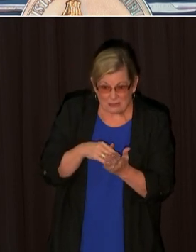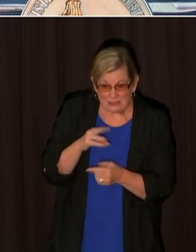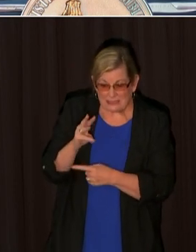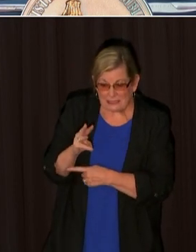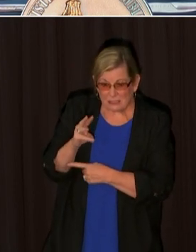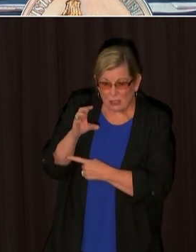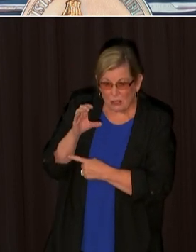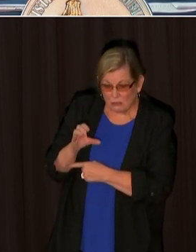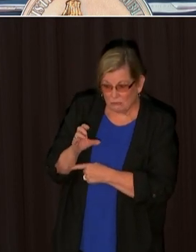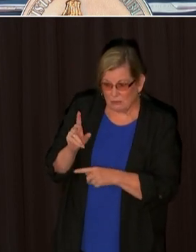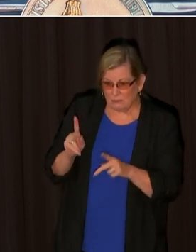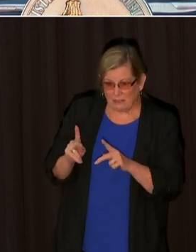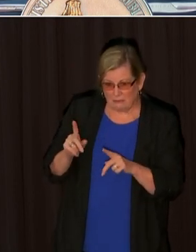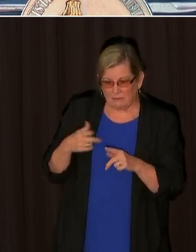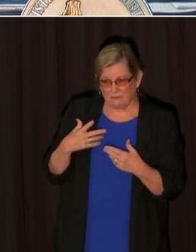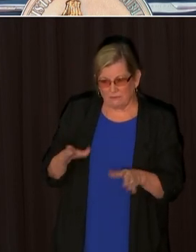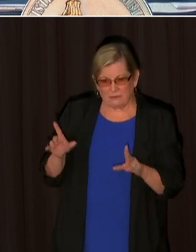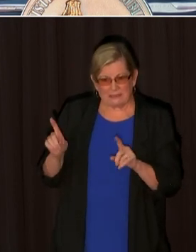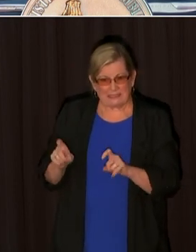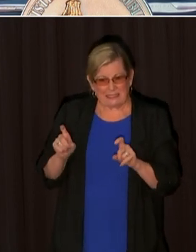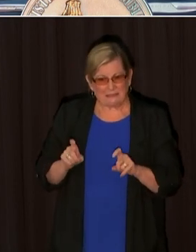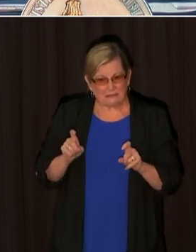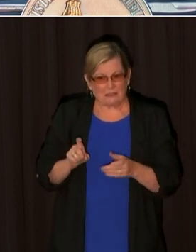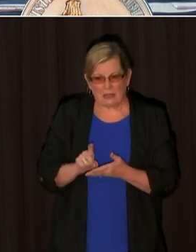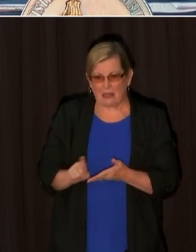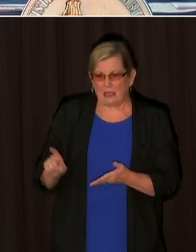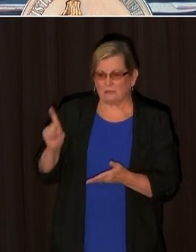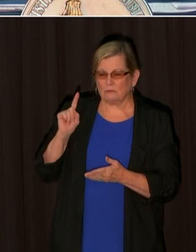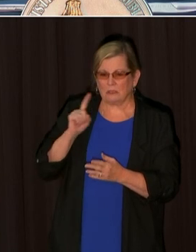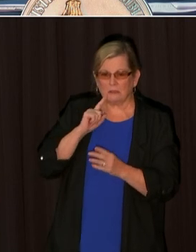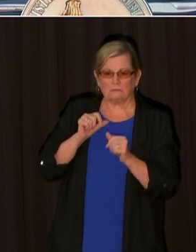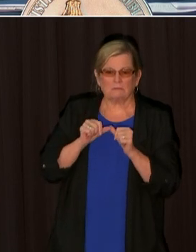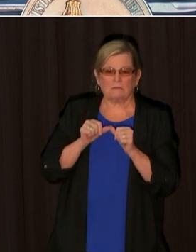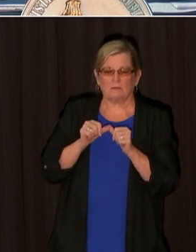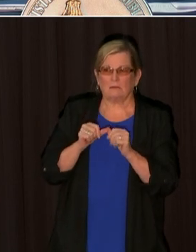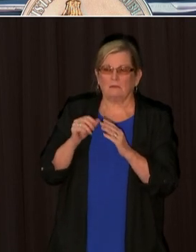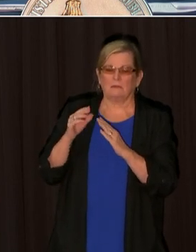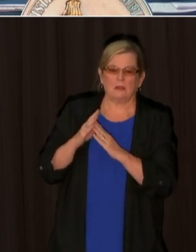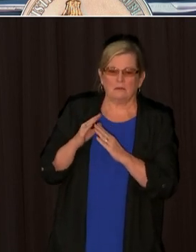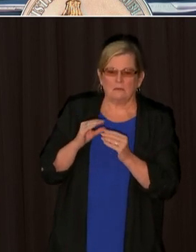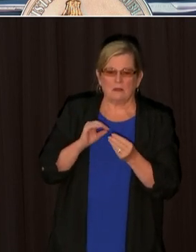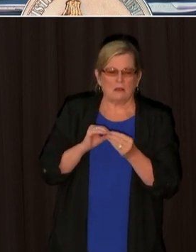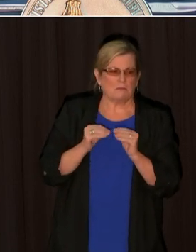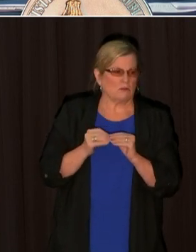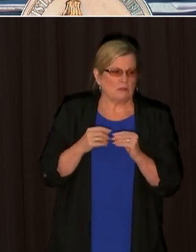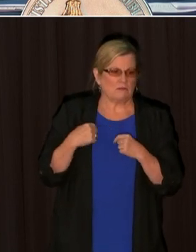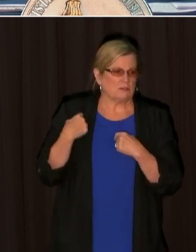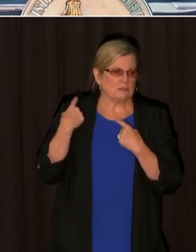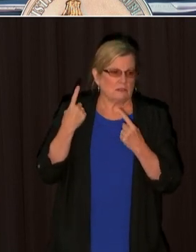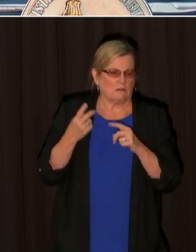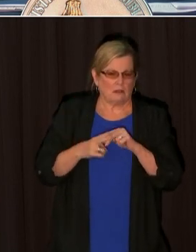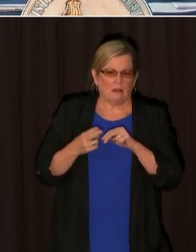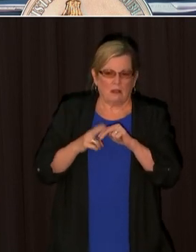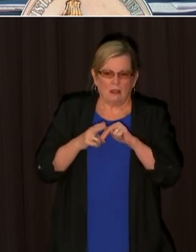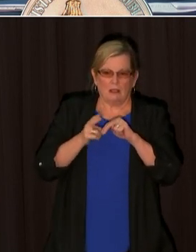we had the highest number of people receiving tests at a DC supported site, with